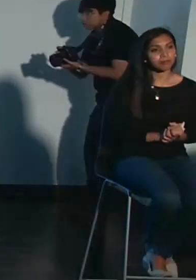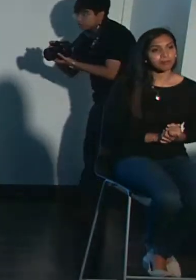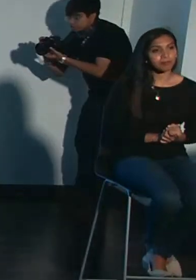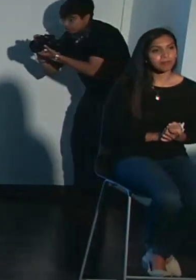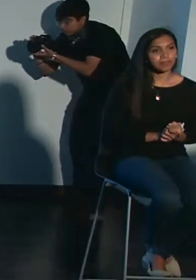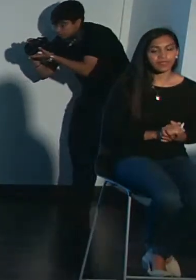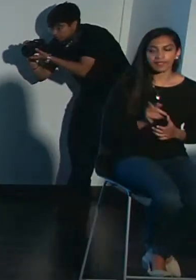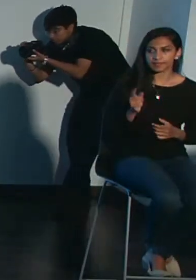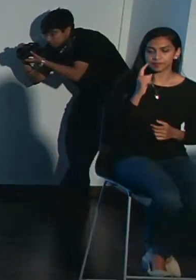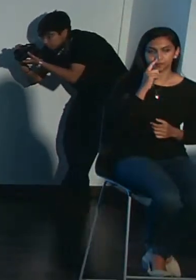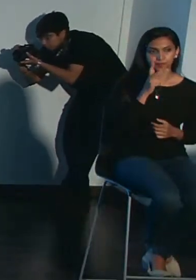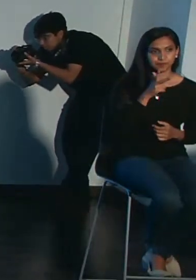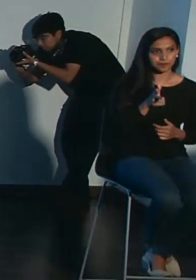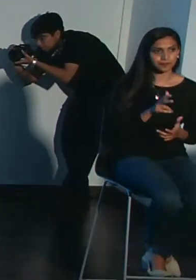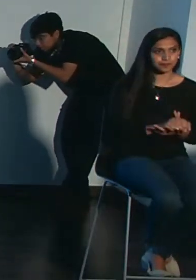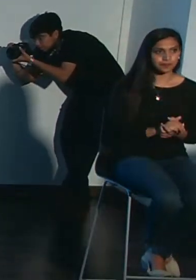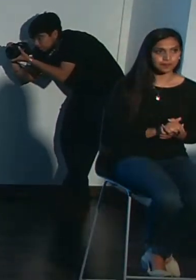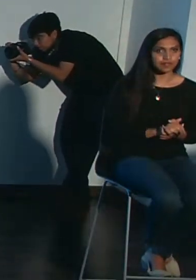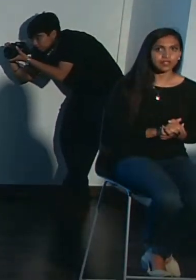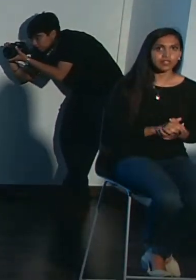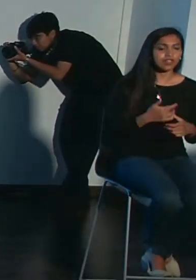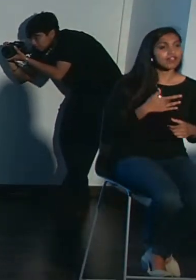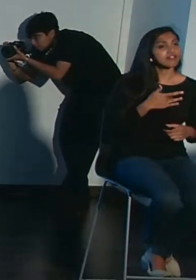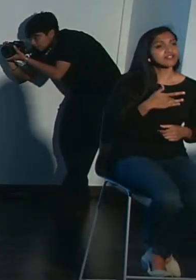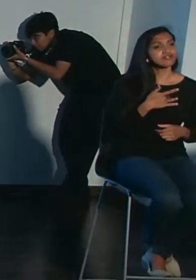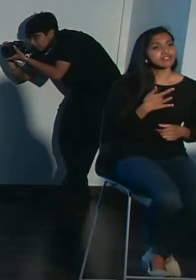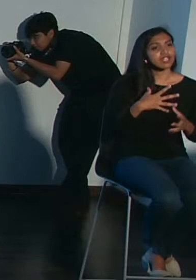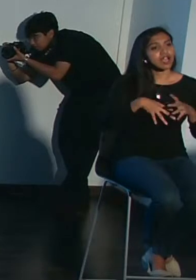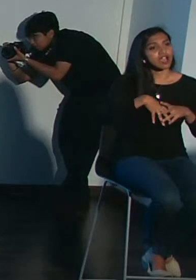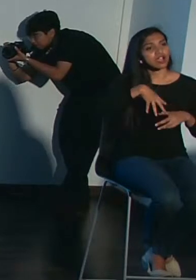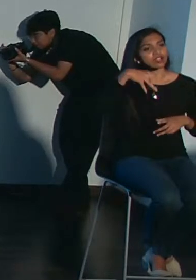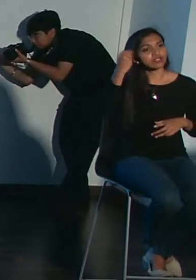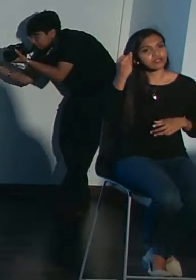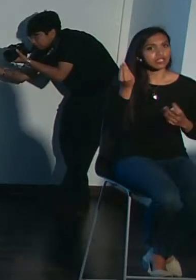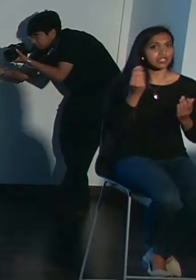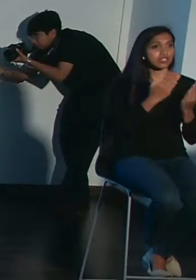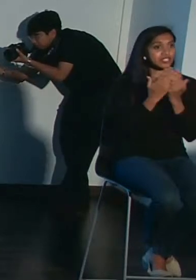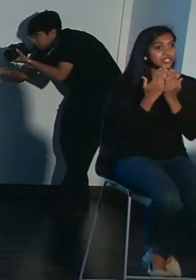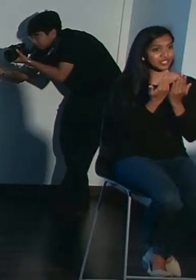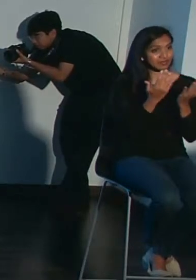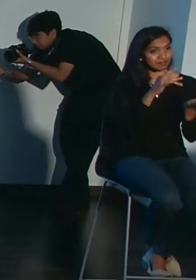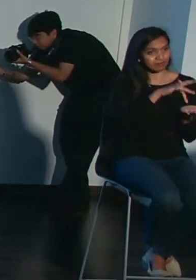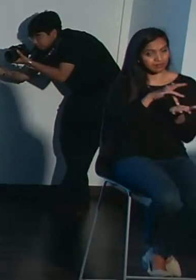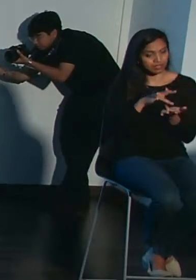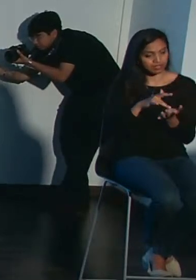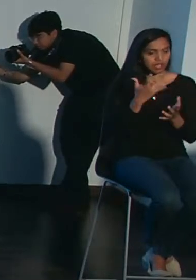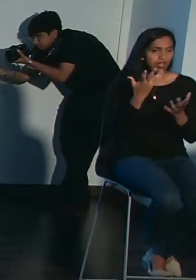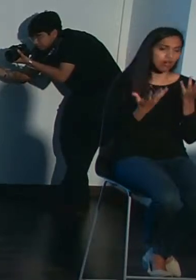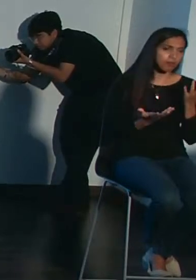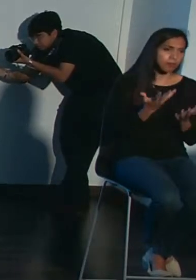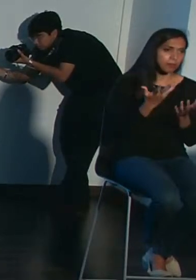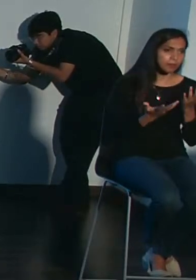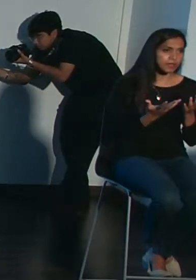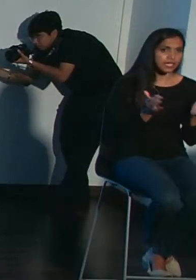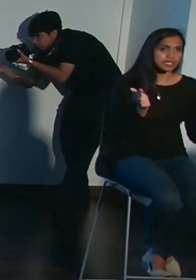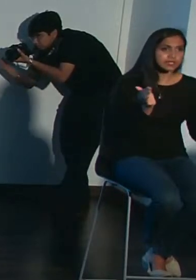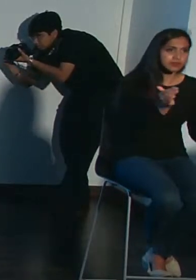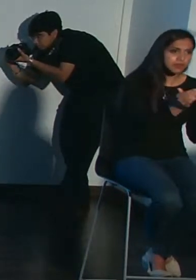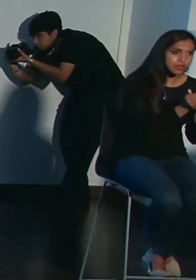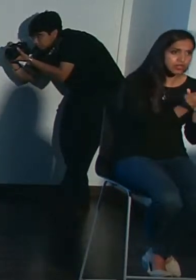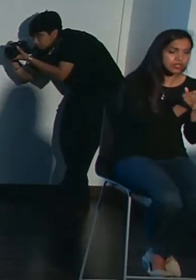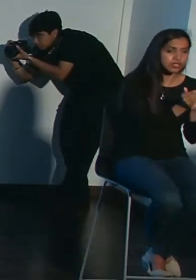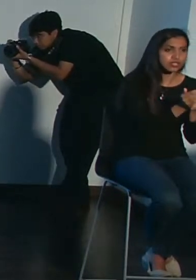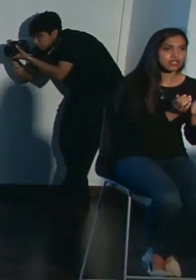maybe outside an institutional context, or perhaps, okay, say in, smaller coming